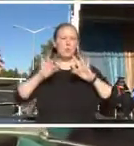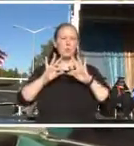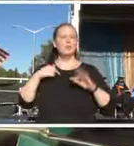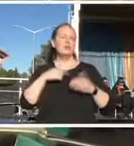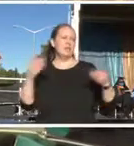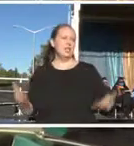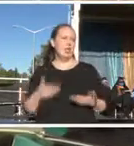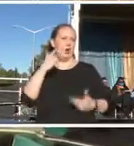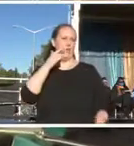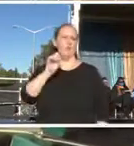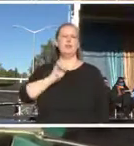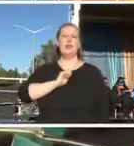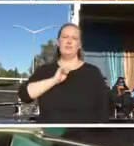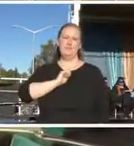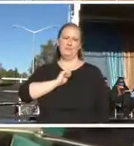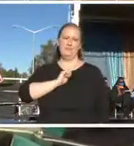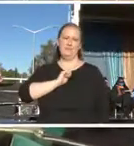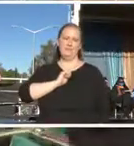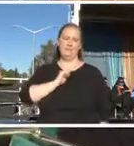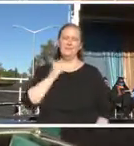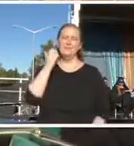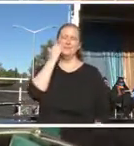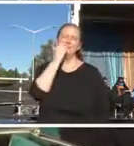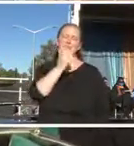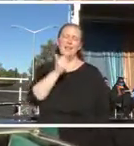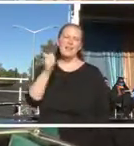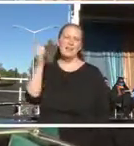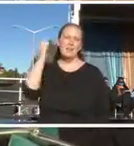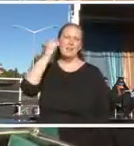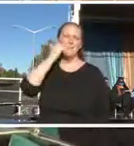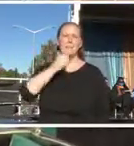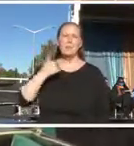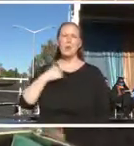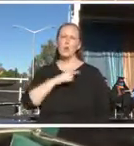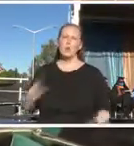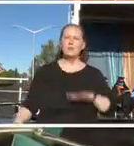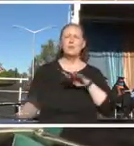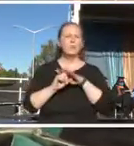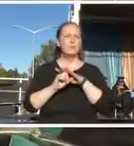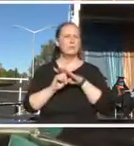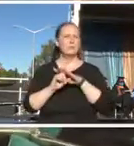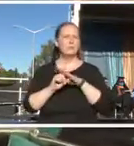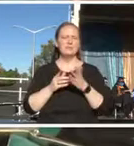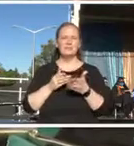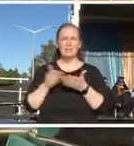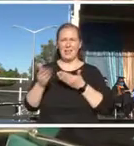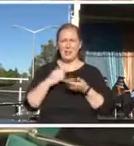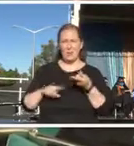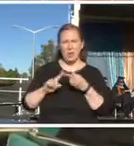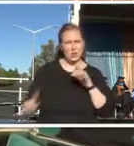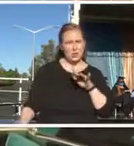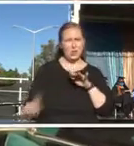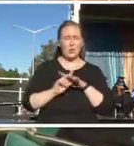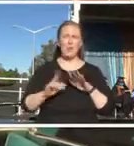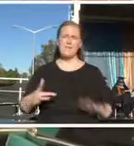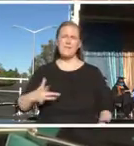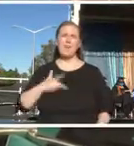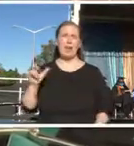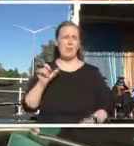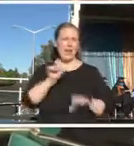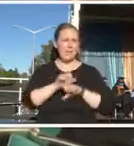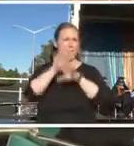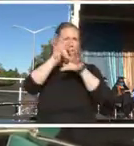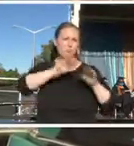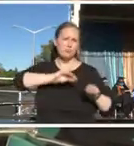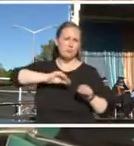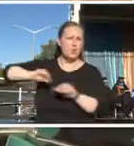for ourselves. Day in and day out, we've shown up, even when showing up has felt like moving